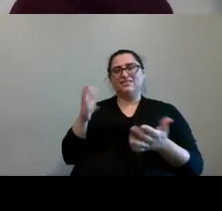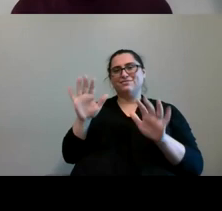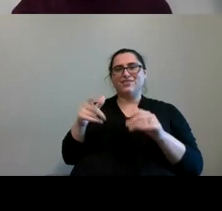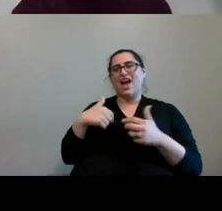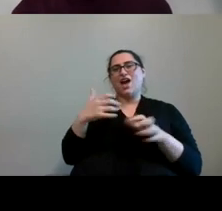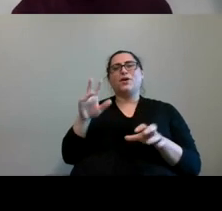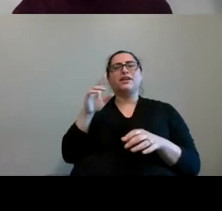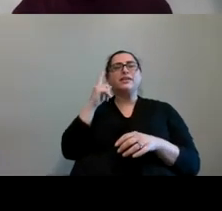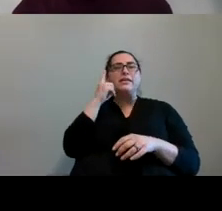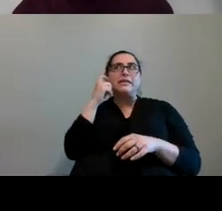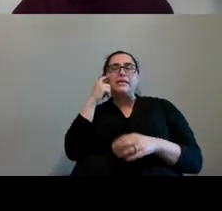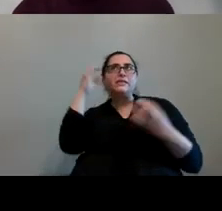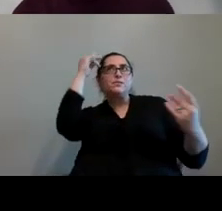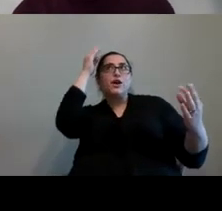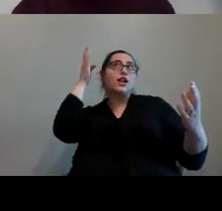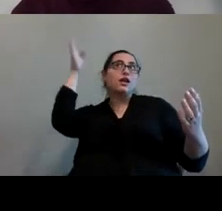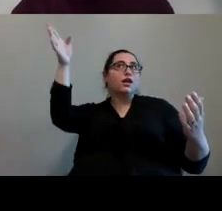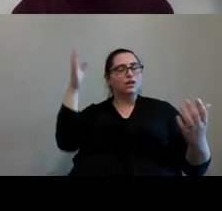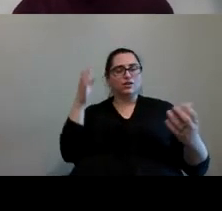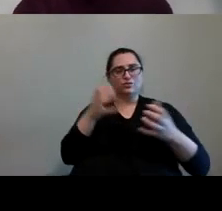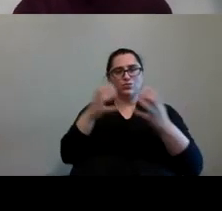like speculating too much.